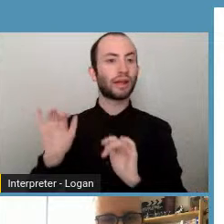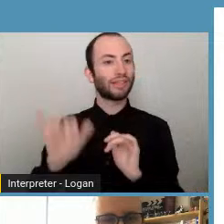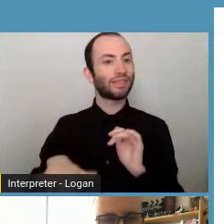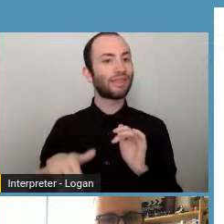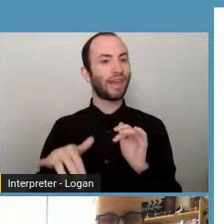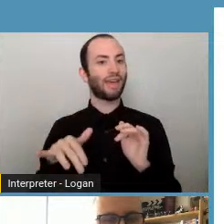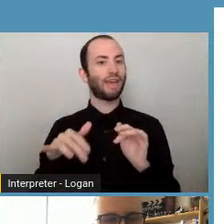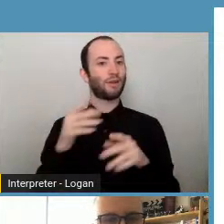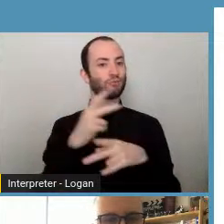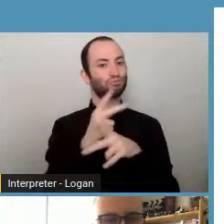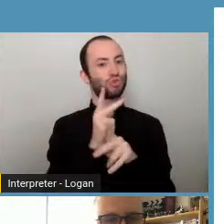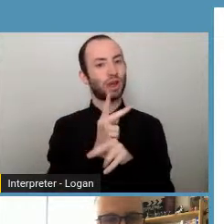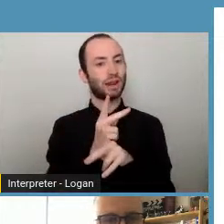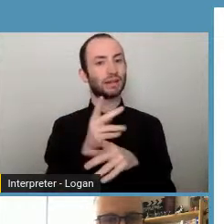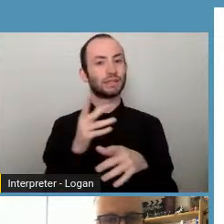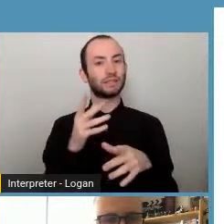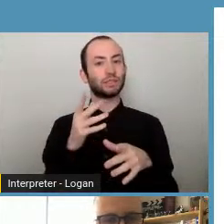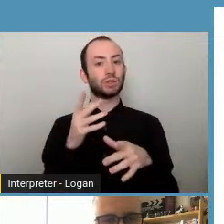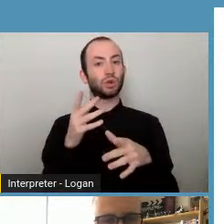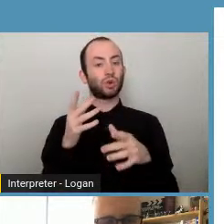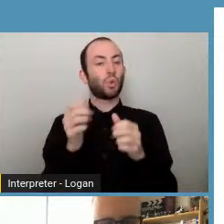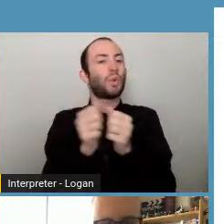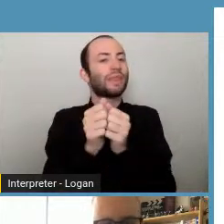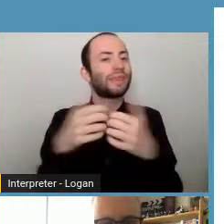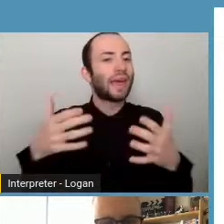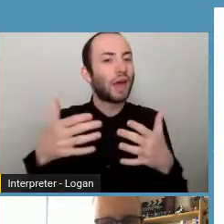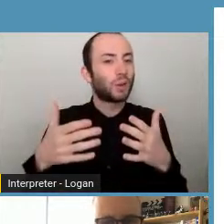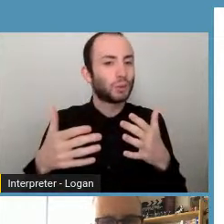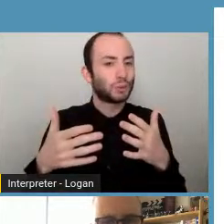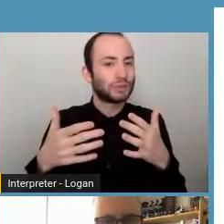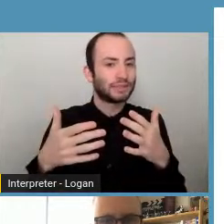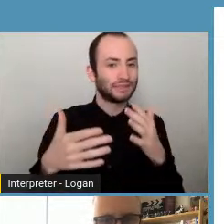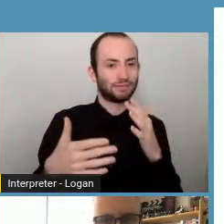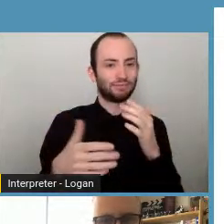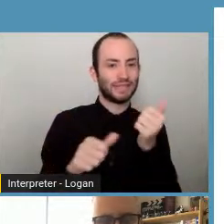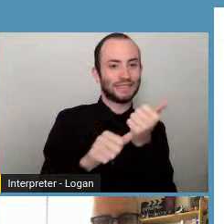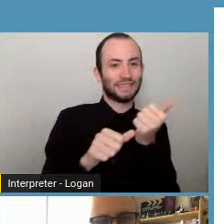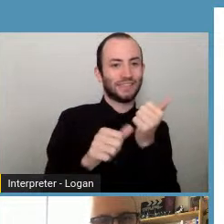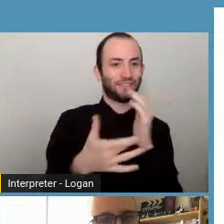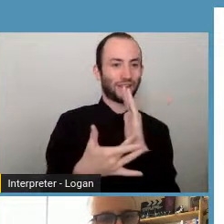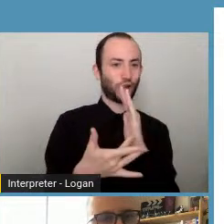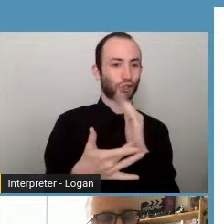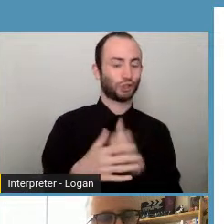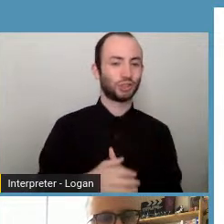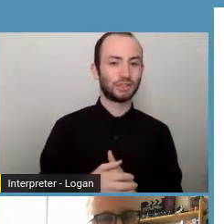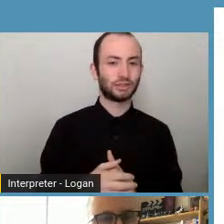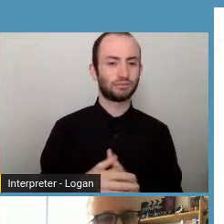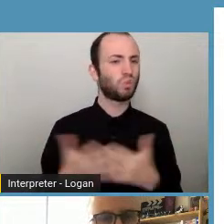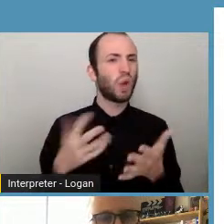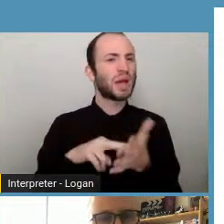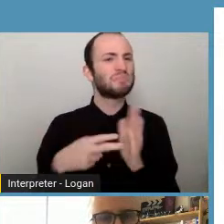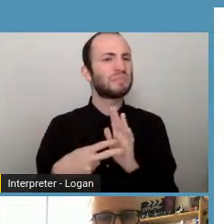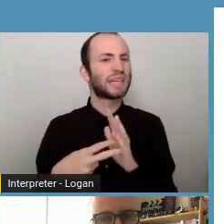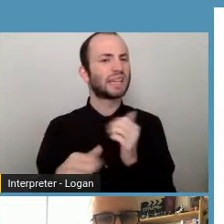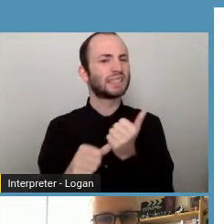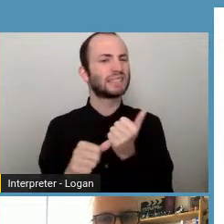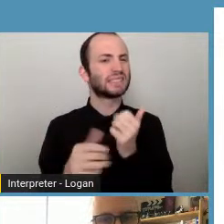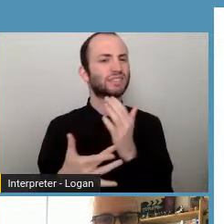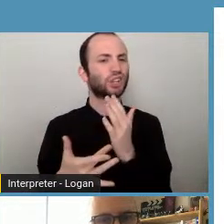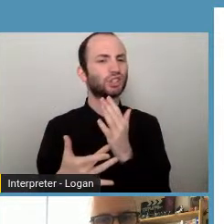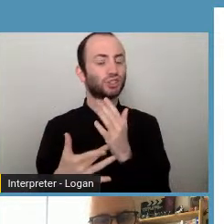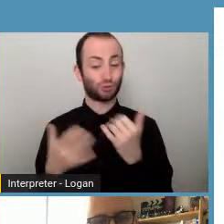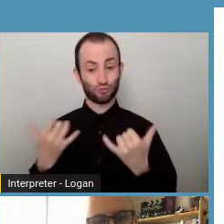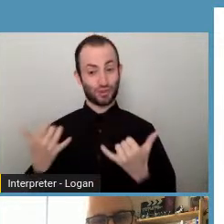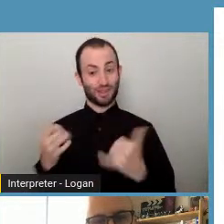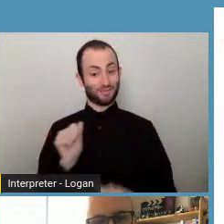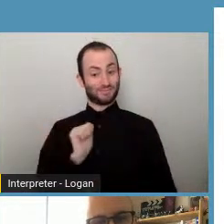without assistive technologies, right? So what are assistive technologies? What do we mean by that? Well, I'm using an assistive